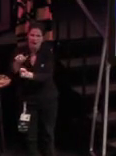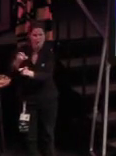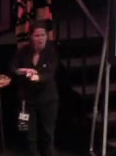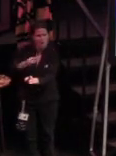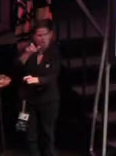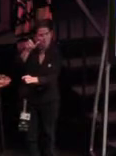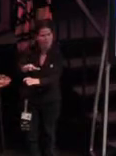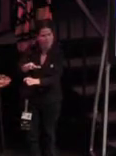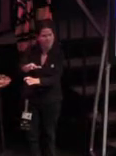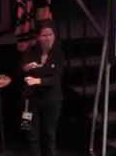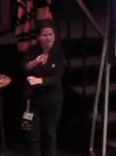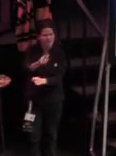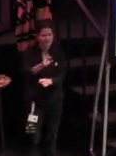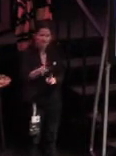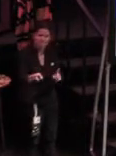Whew.